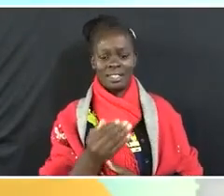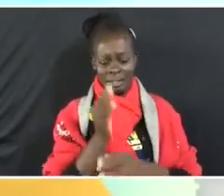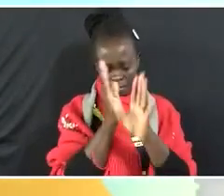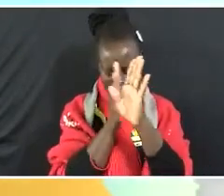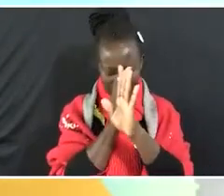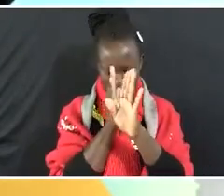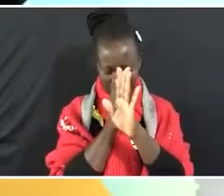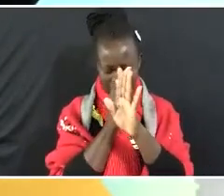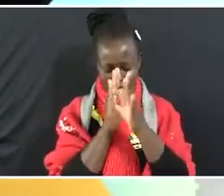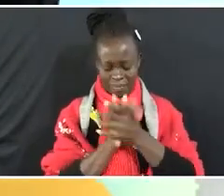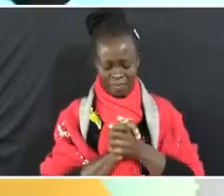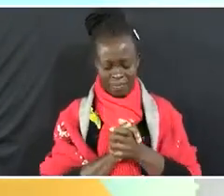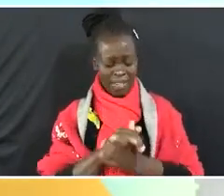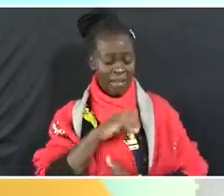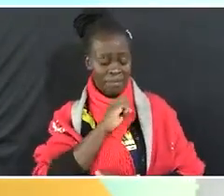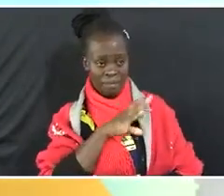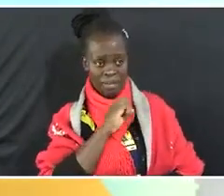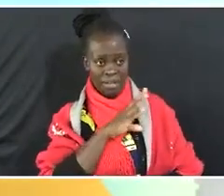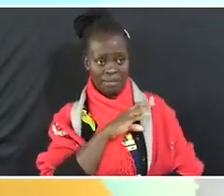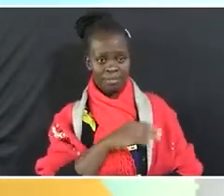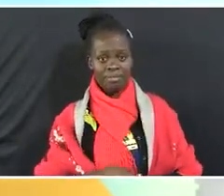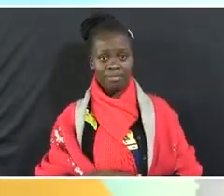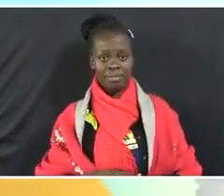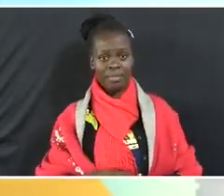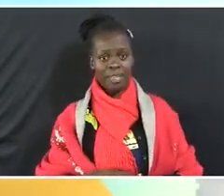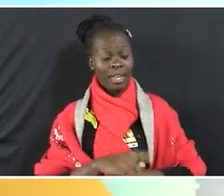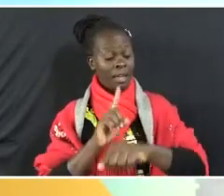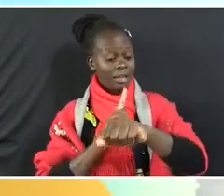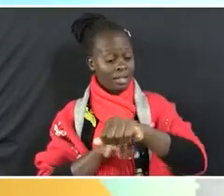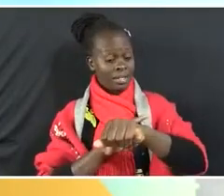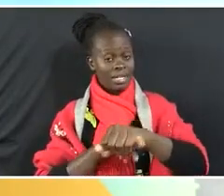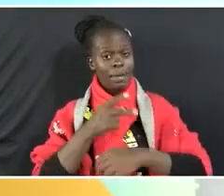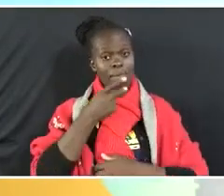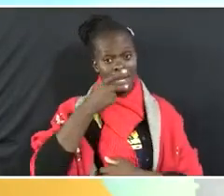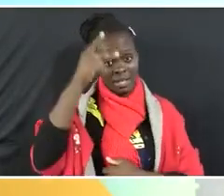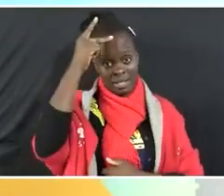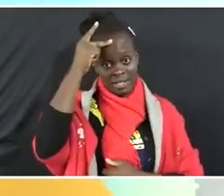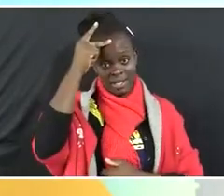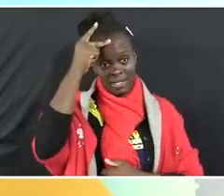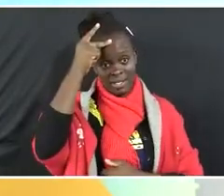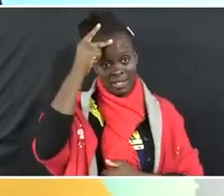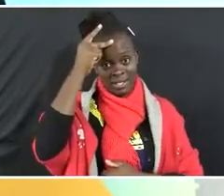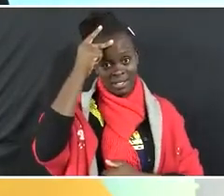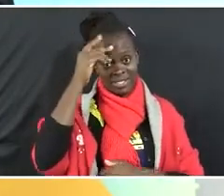young people? When parents put curfew, it's because they are missing you.